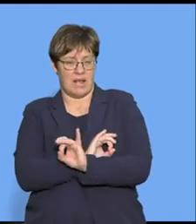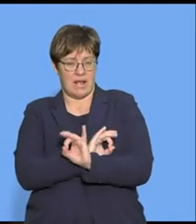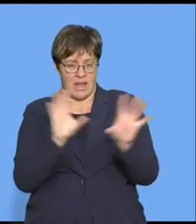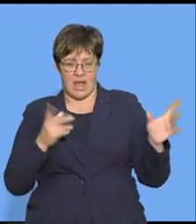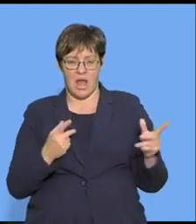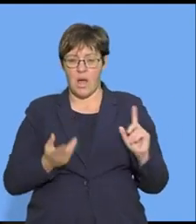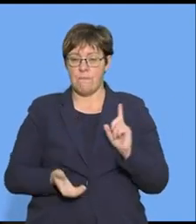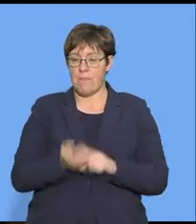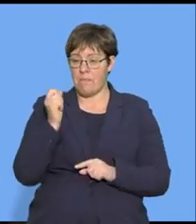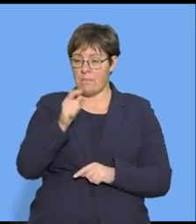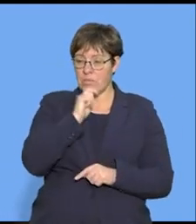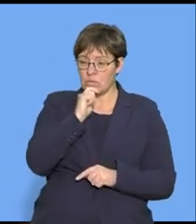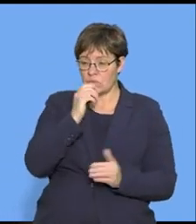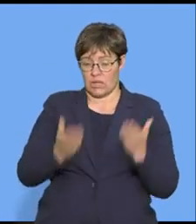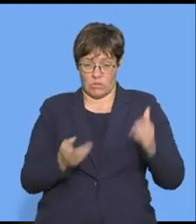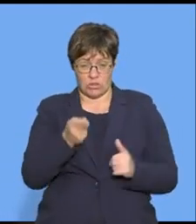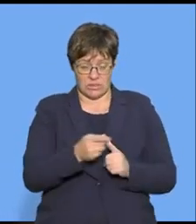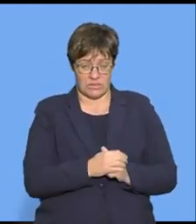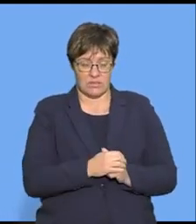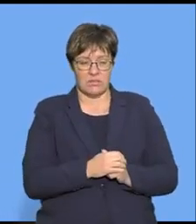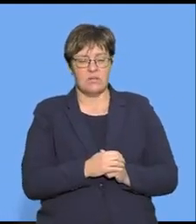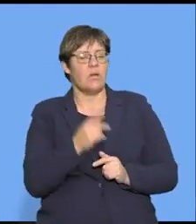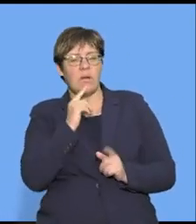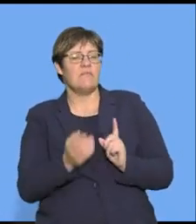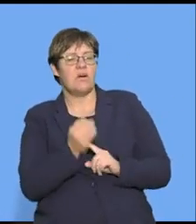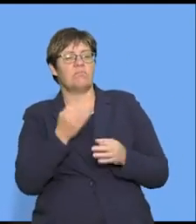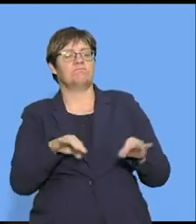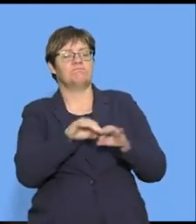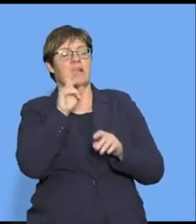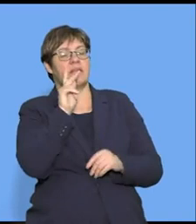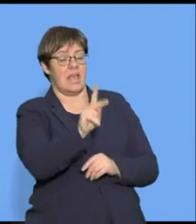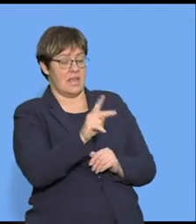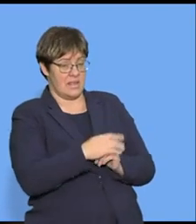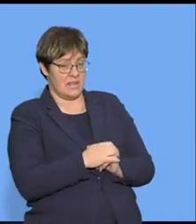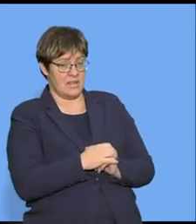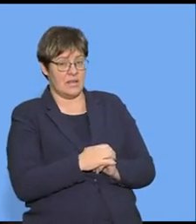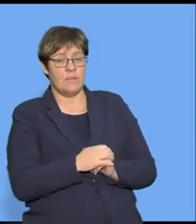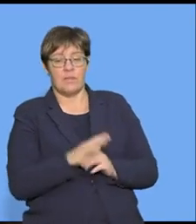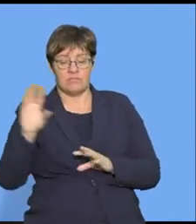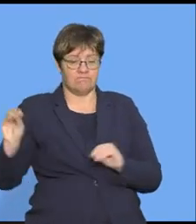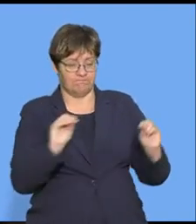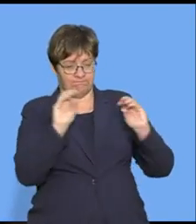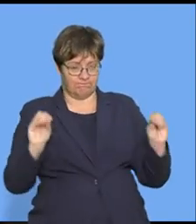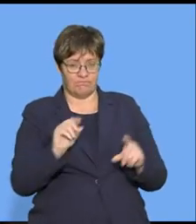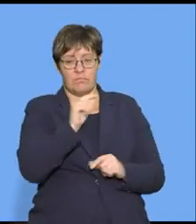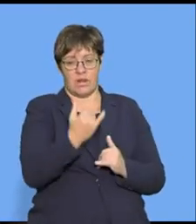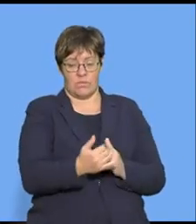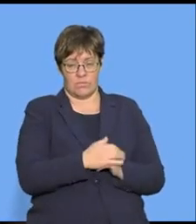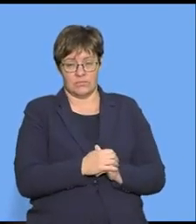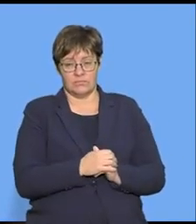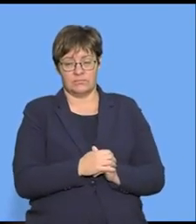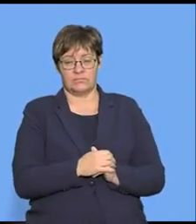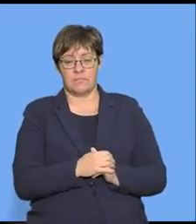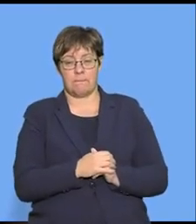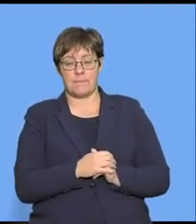the equation. Now we need to find the value of k. You just need to substitute the point now here. You just need to substitute